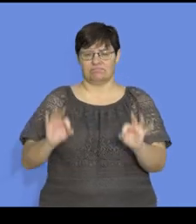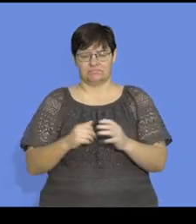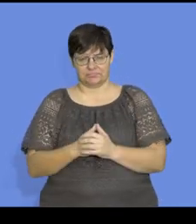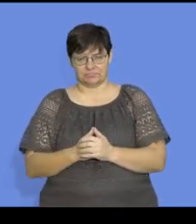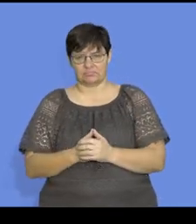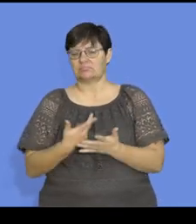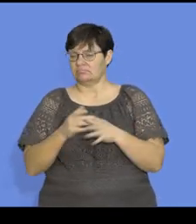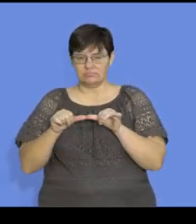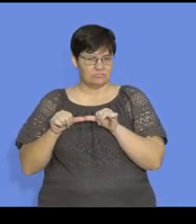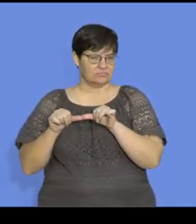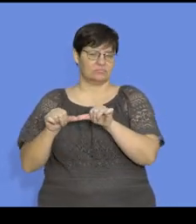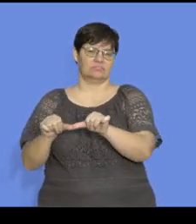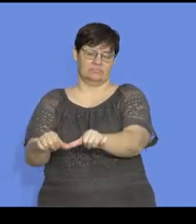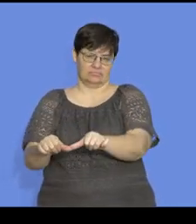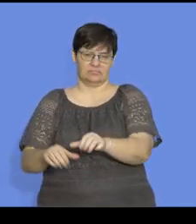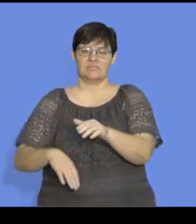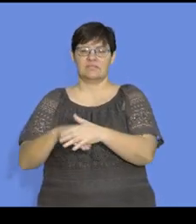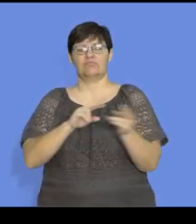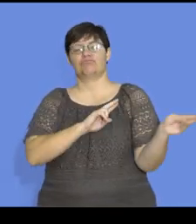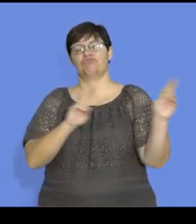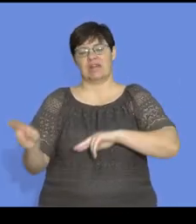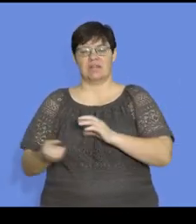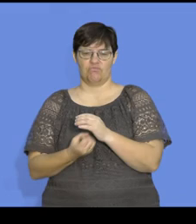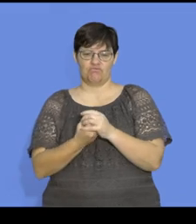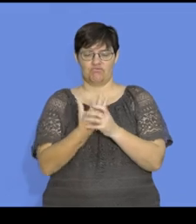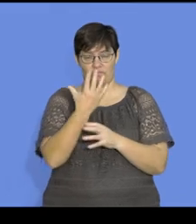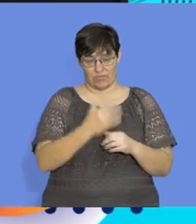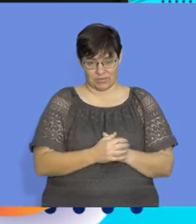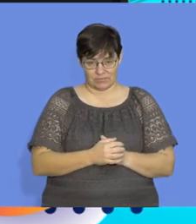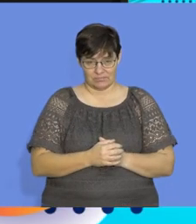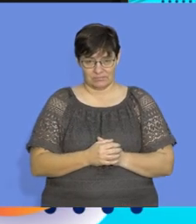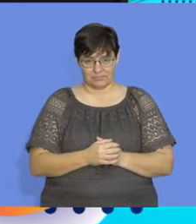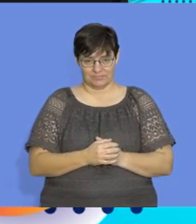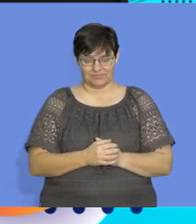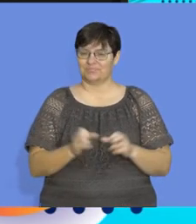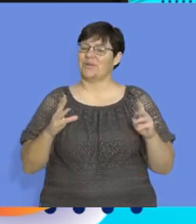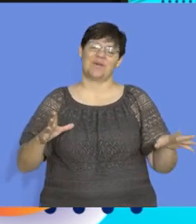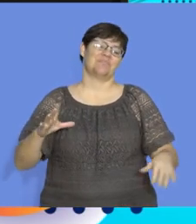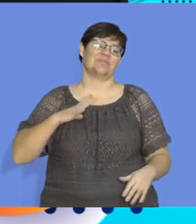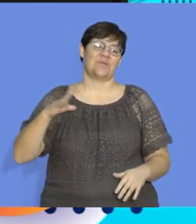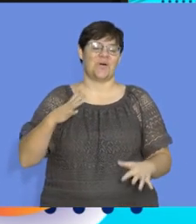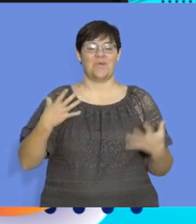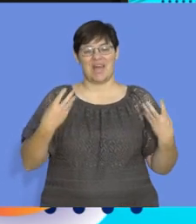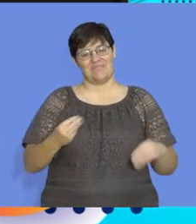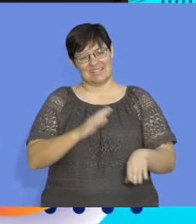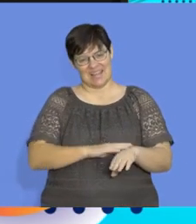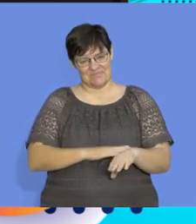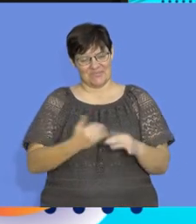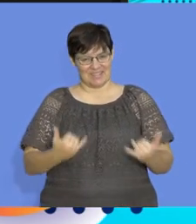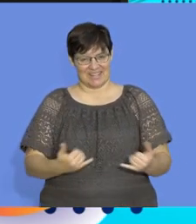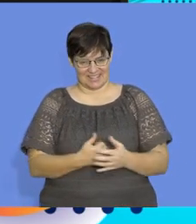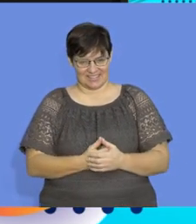it can stay that way until it's ready for germination. Okay, guys, that's all that we have time for